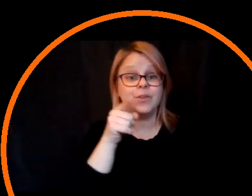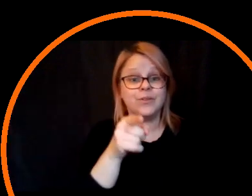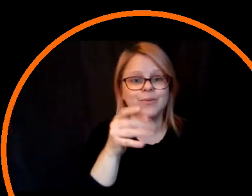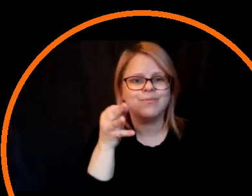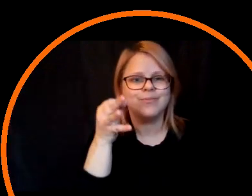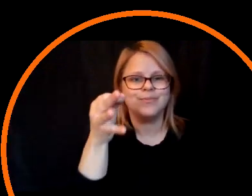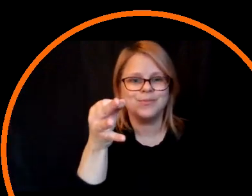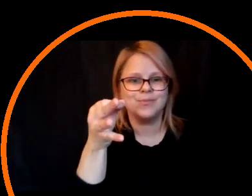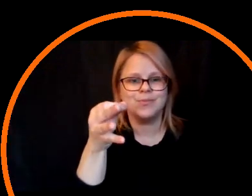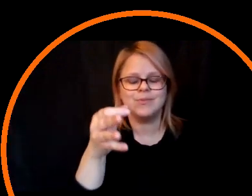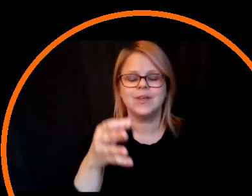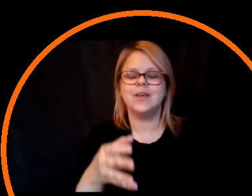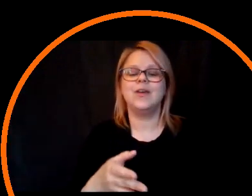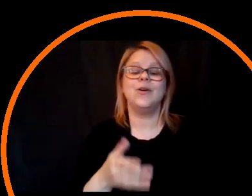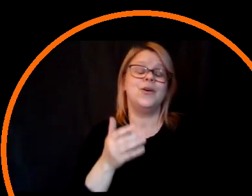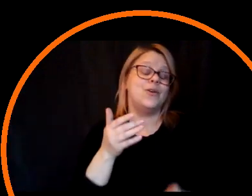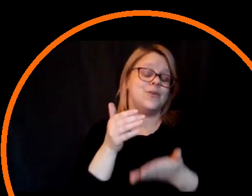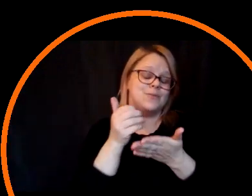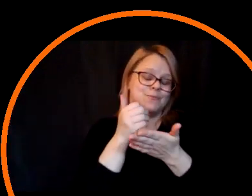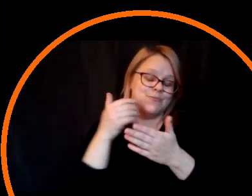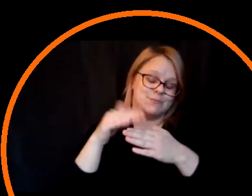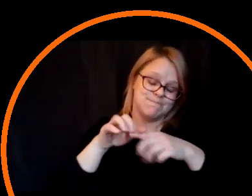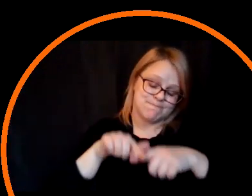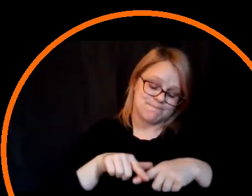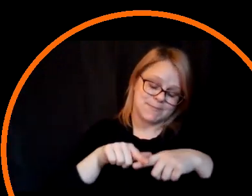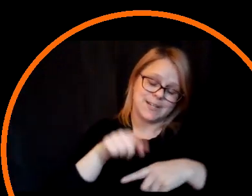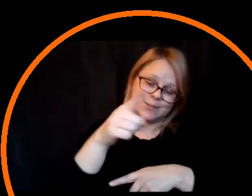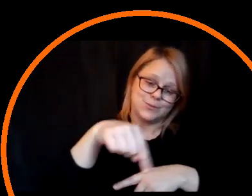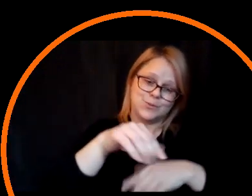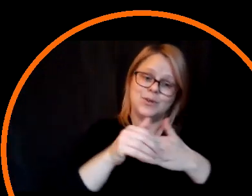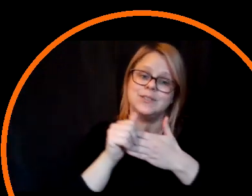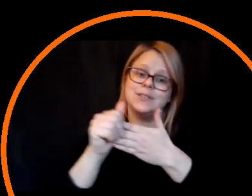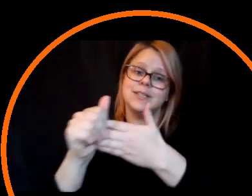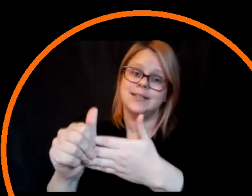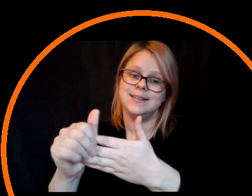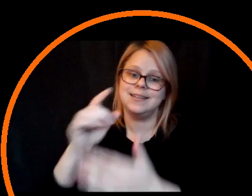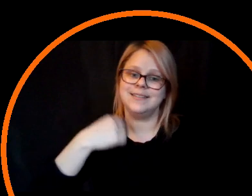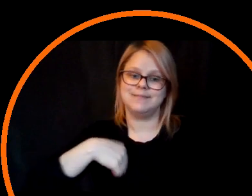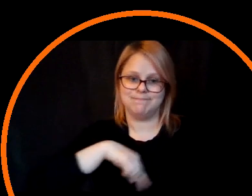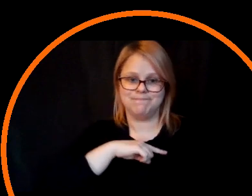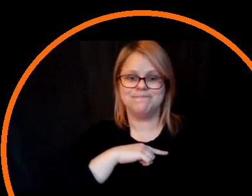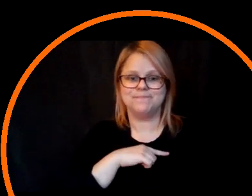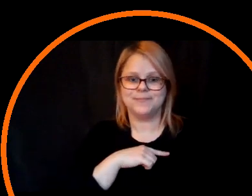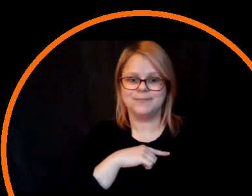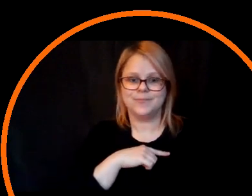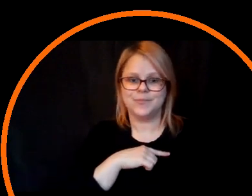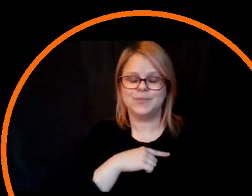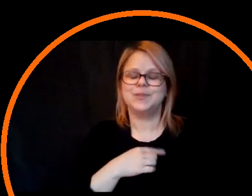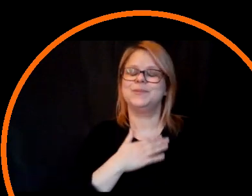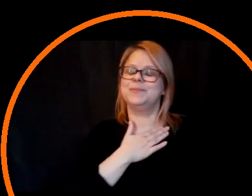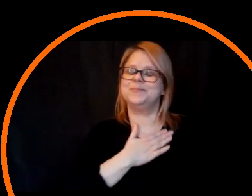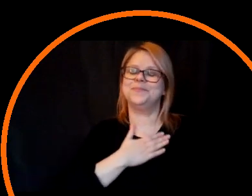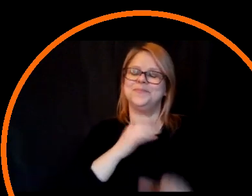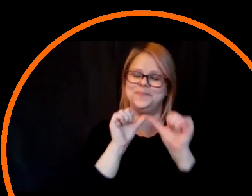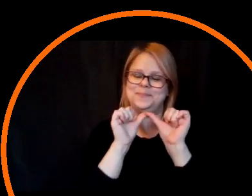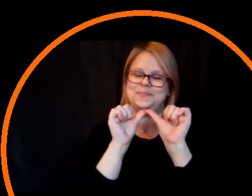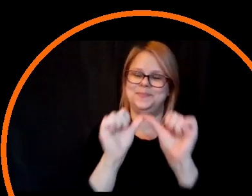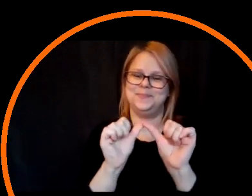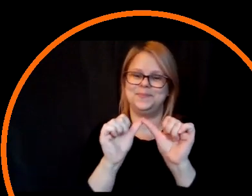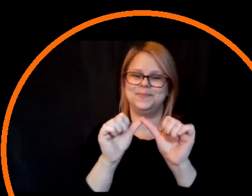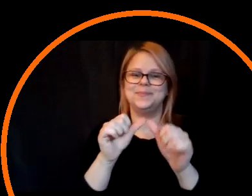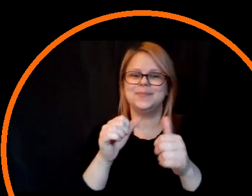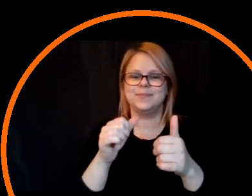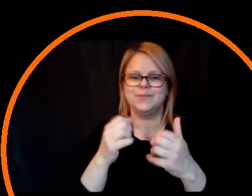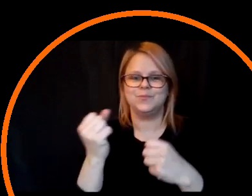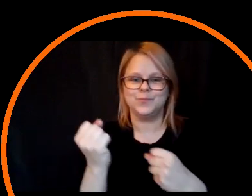to help us lead the way. So I want you to stay strong and know that we are cheering you on